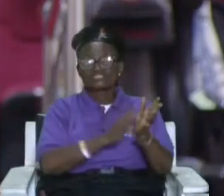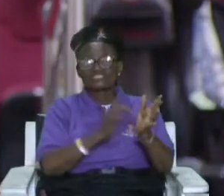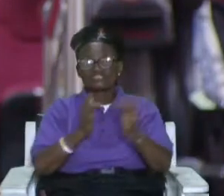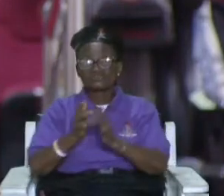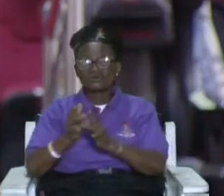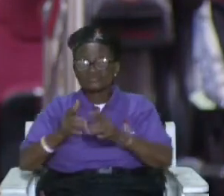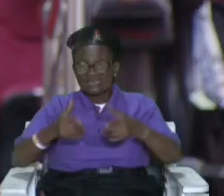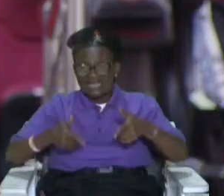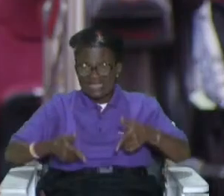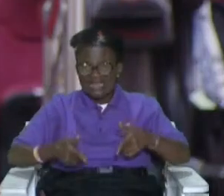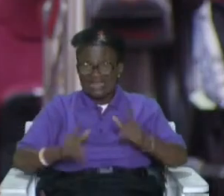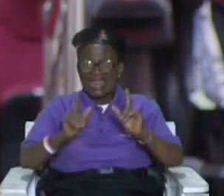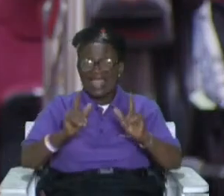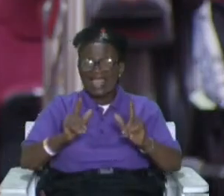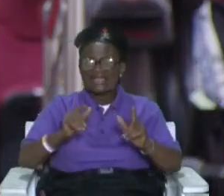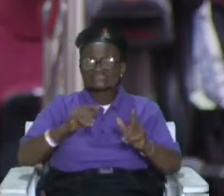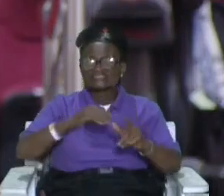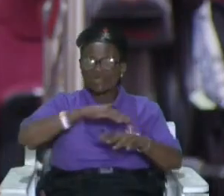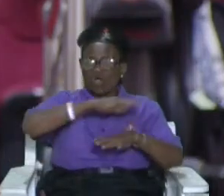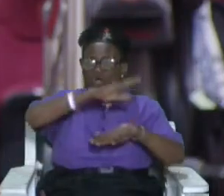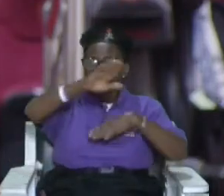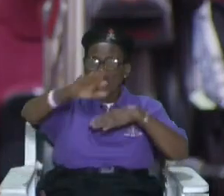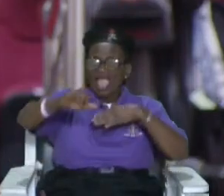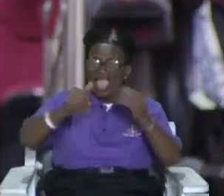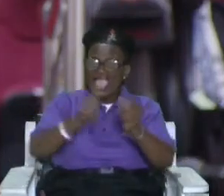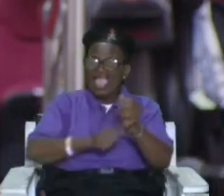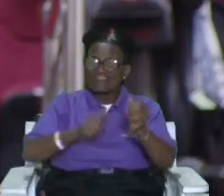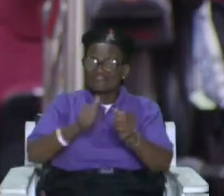let every plan against me